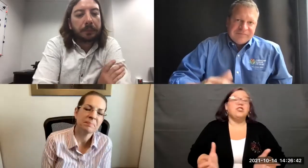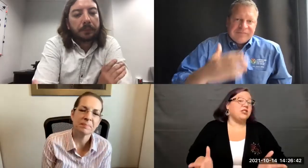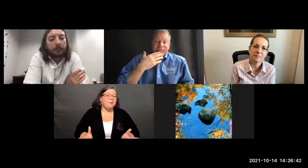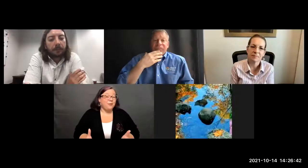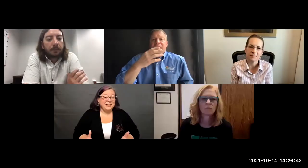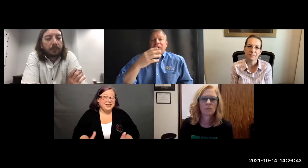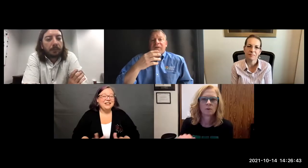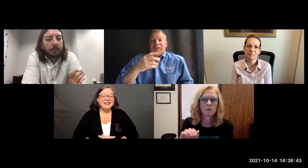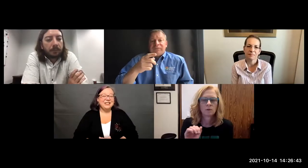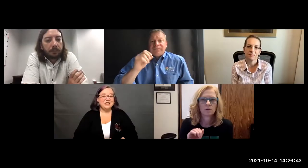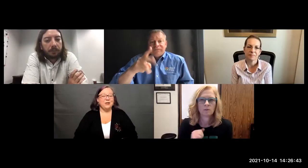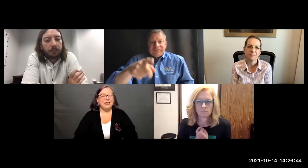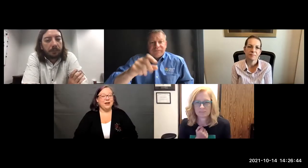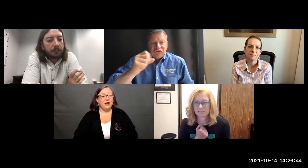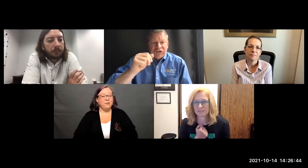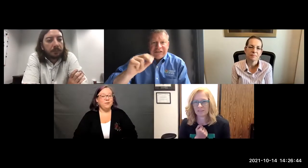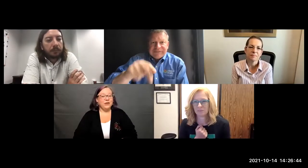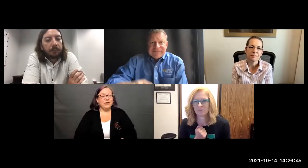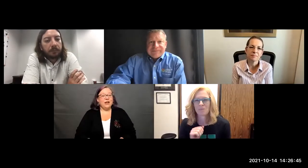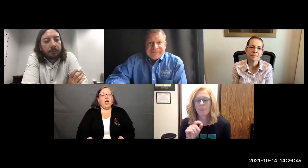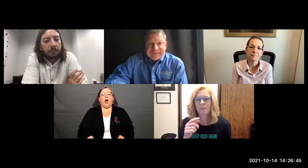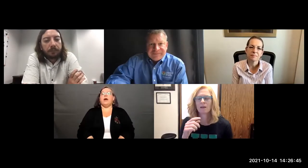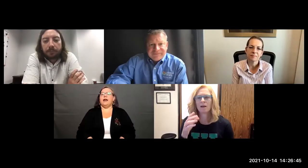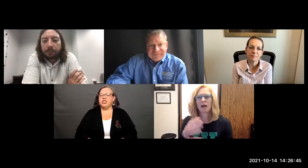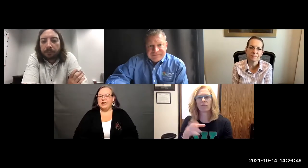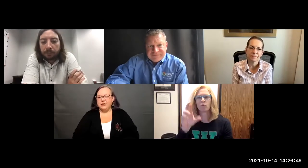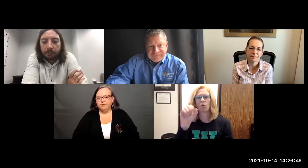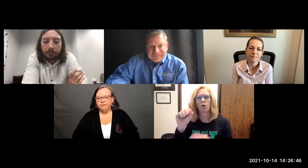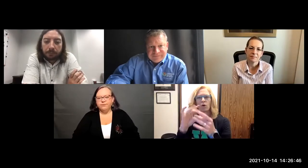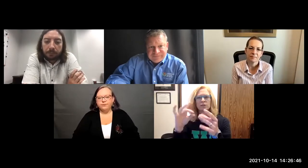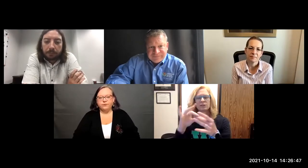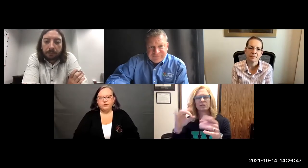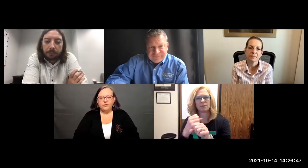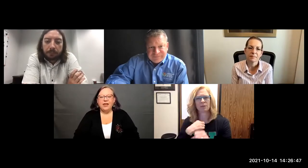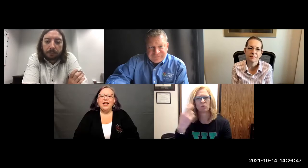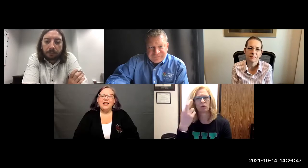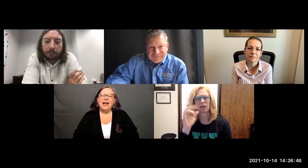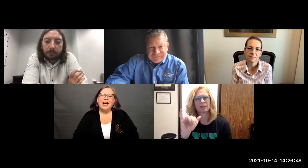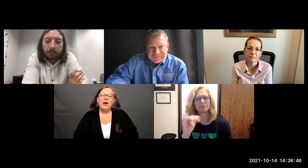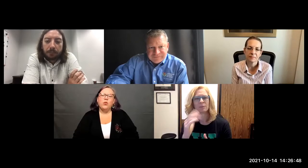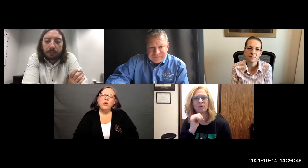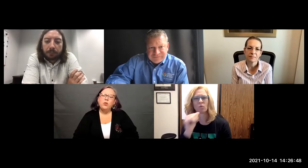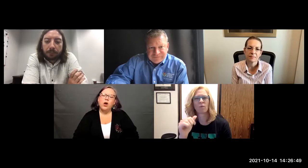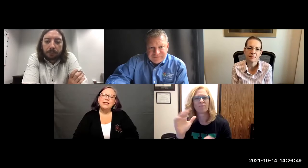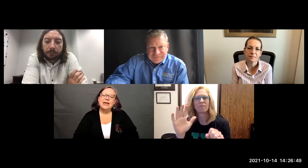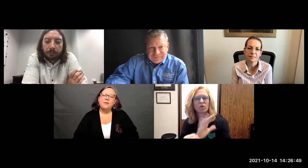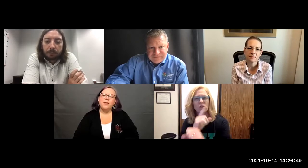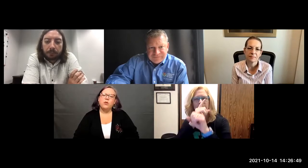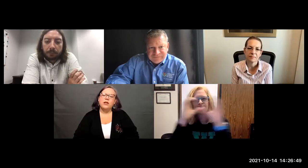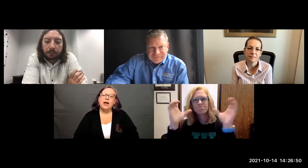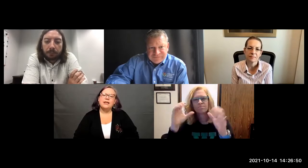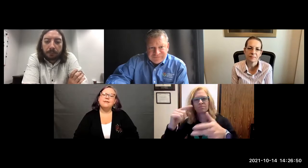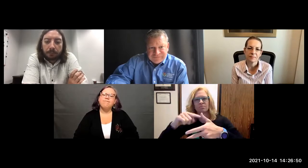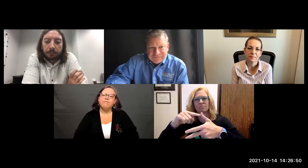me. It's just my opinion, just throwing that out there. Okay, Shannon. Yeah, what Ross said made